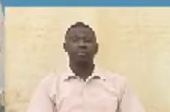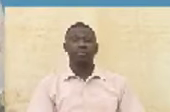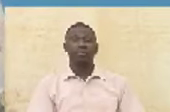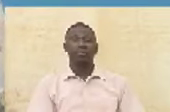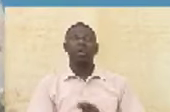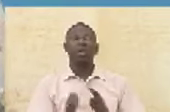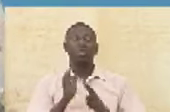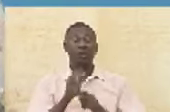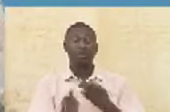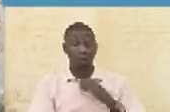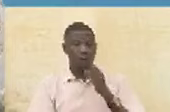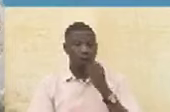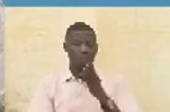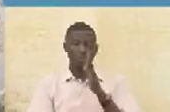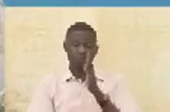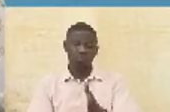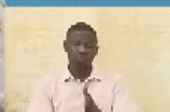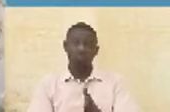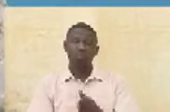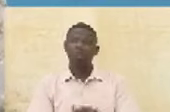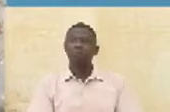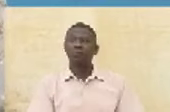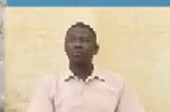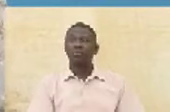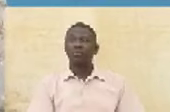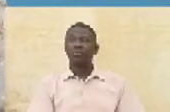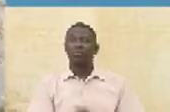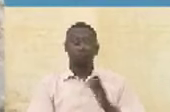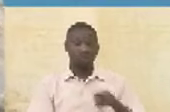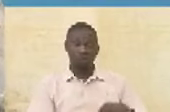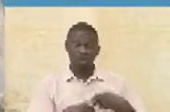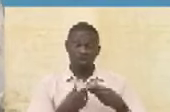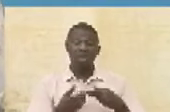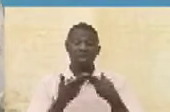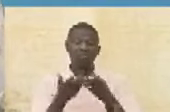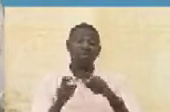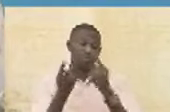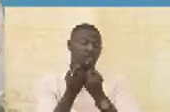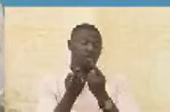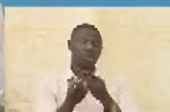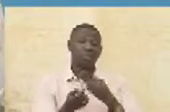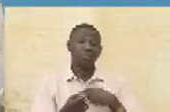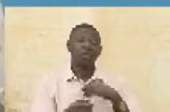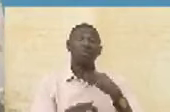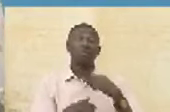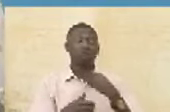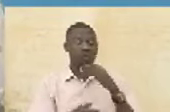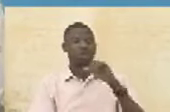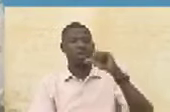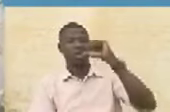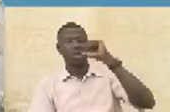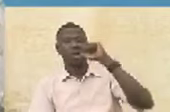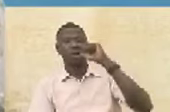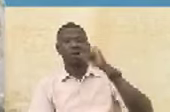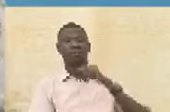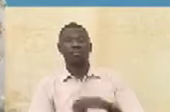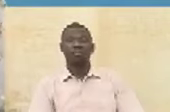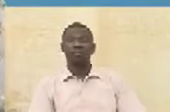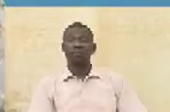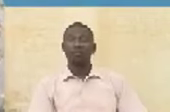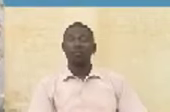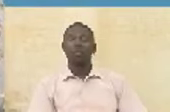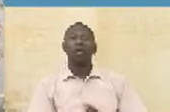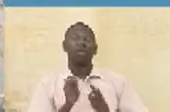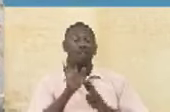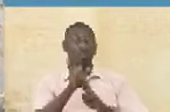If you don't tell us the truth, mita afendola dilele be mimina. We will give you something else that you will drink. Ni boita jante makoila.